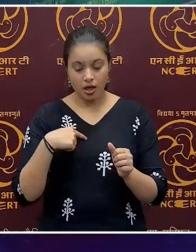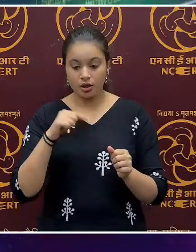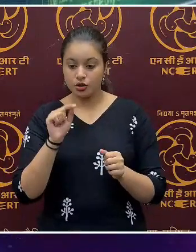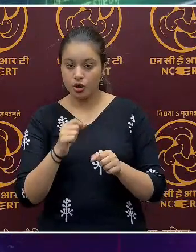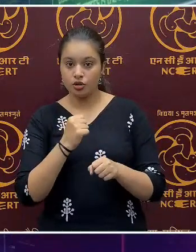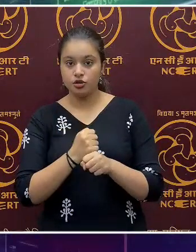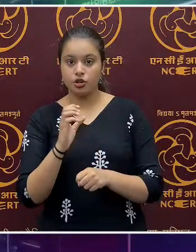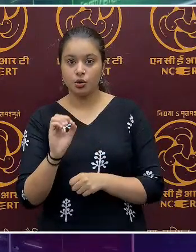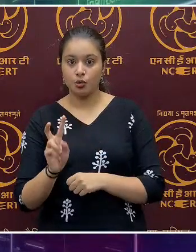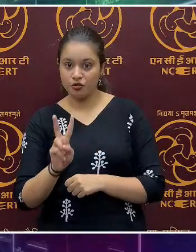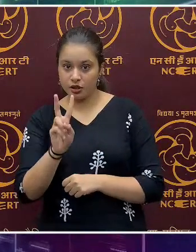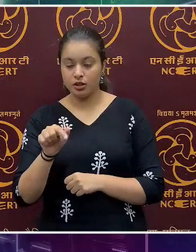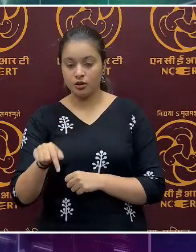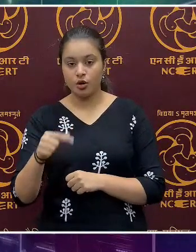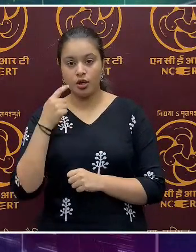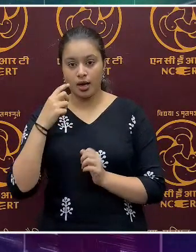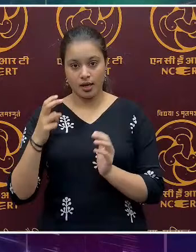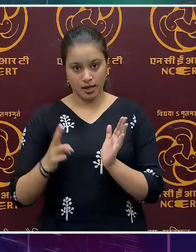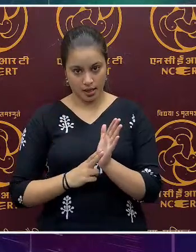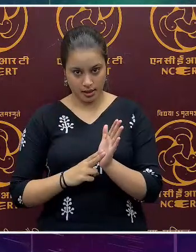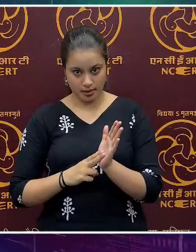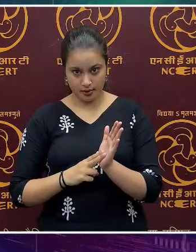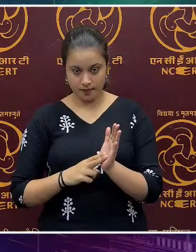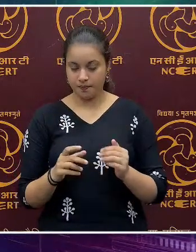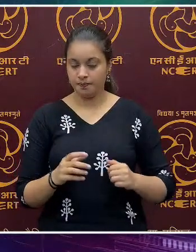now I will search here.